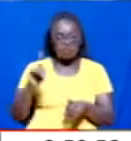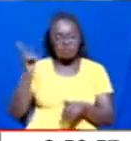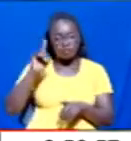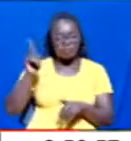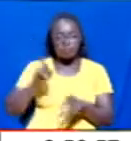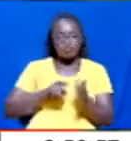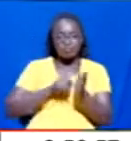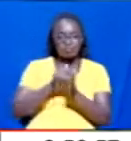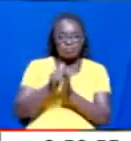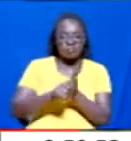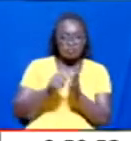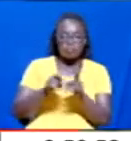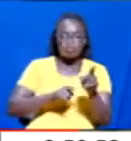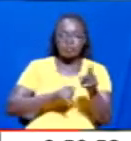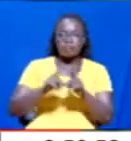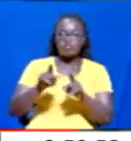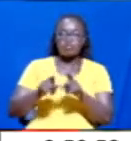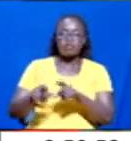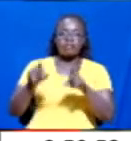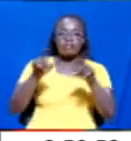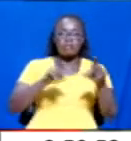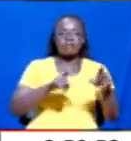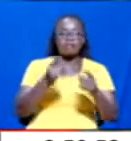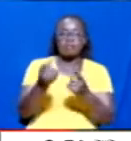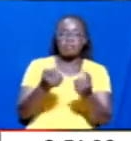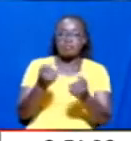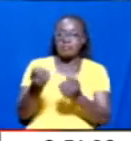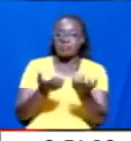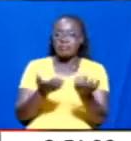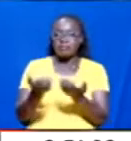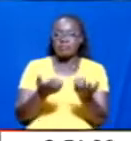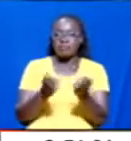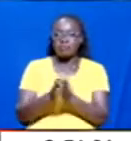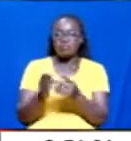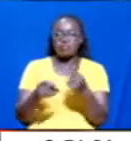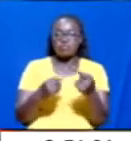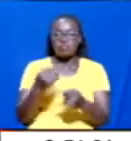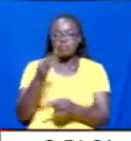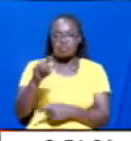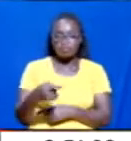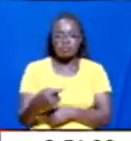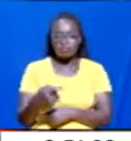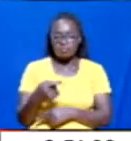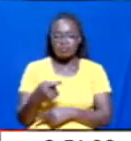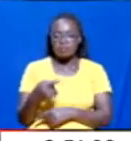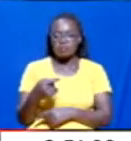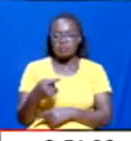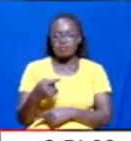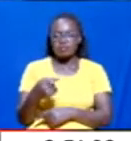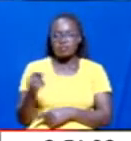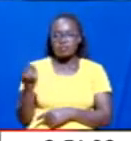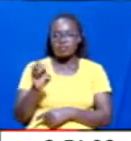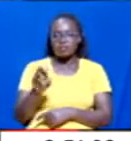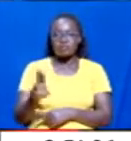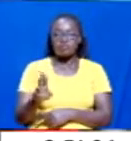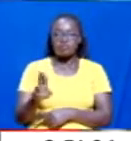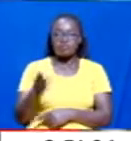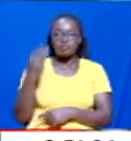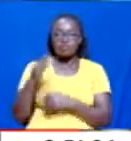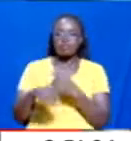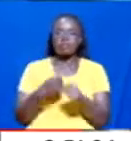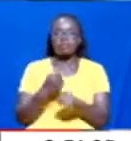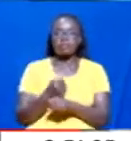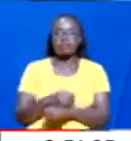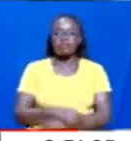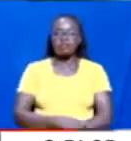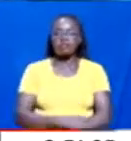Shed that mainly handles cargo by small businesses has so far processed 3,000 TEUs since its inception last year. We